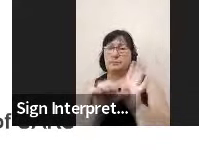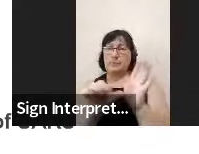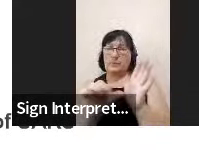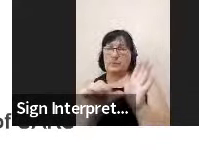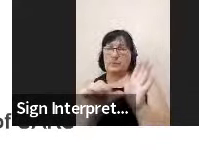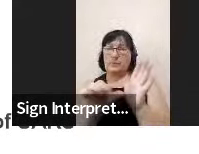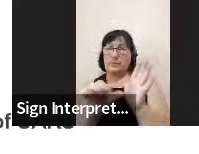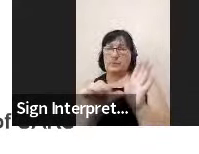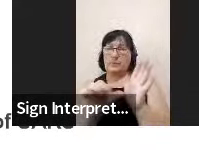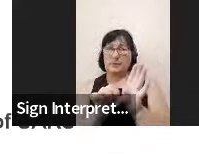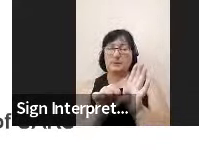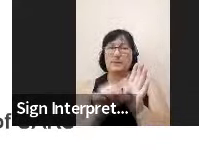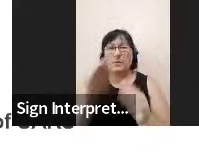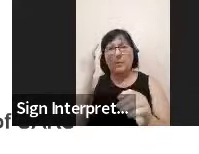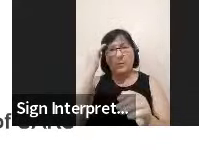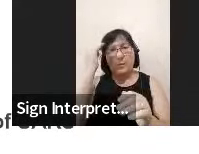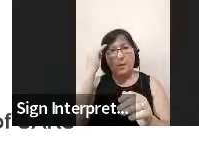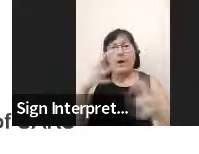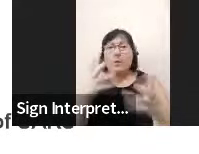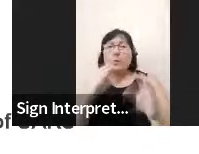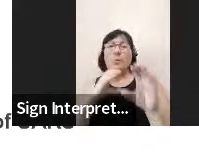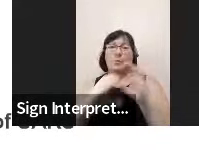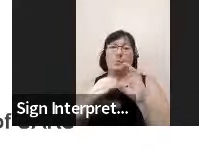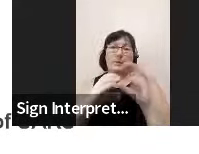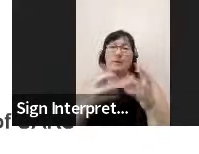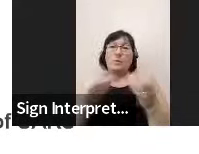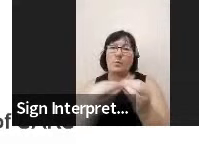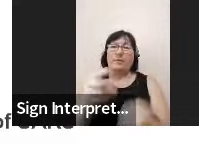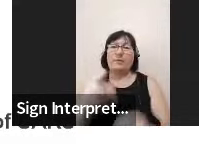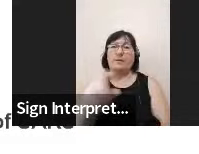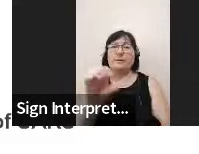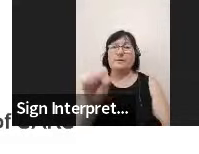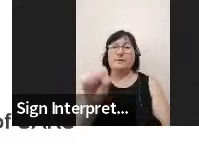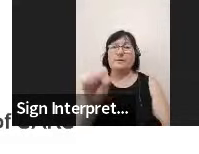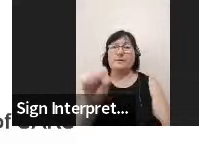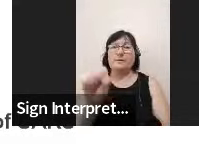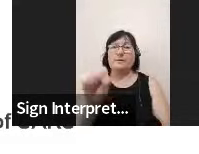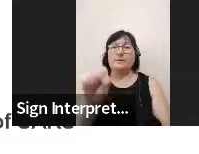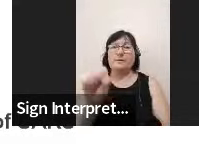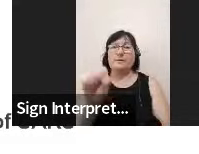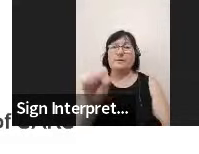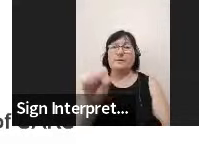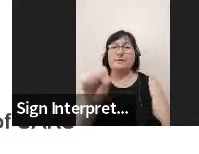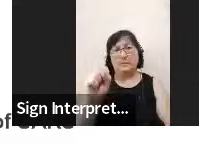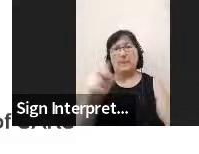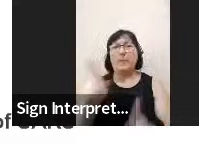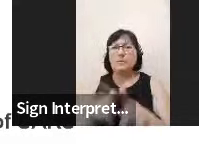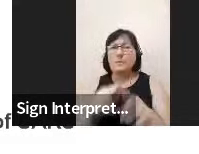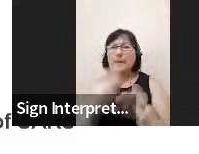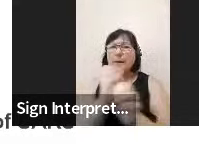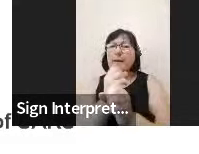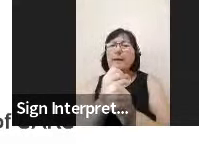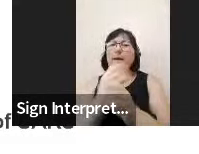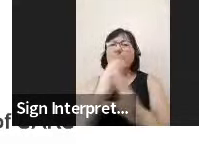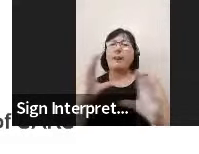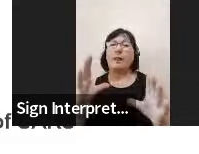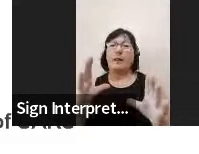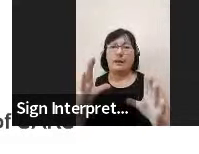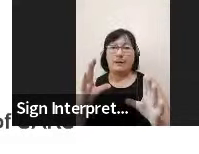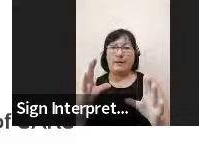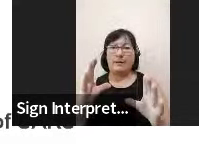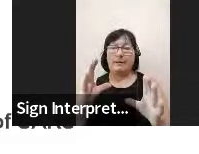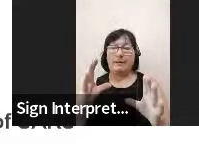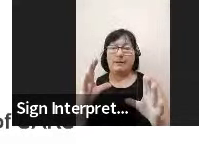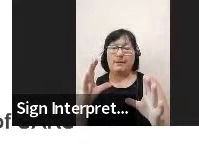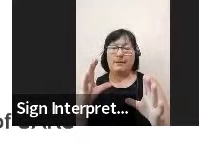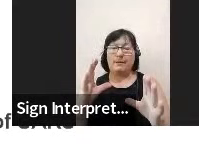with SARS and how do you go about doing that. And also be clear with the consequences that you may come across if